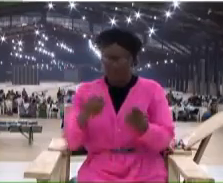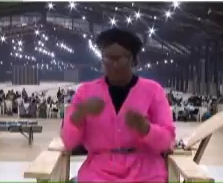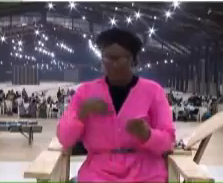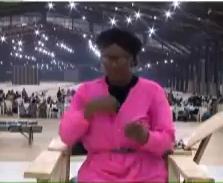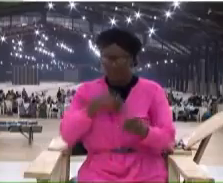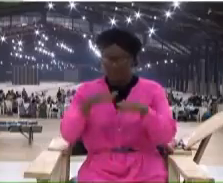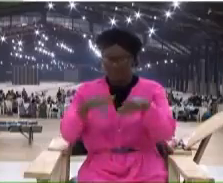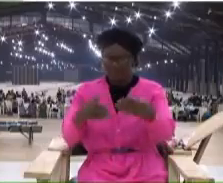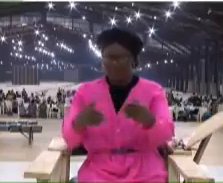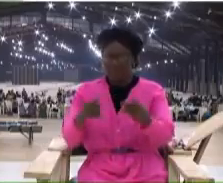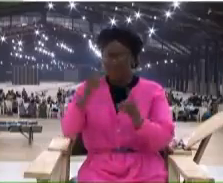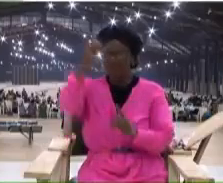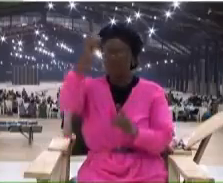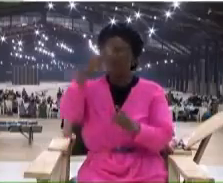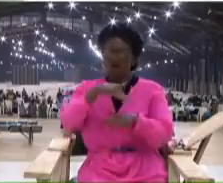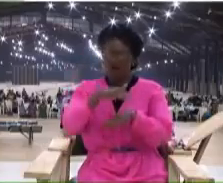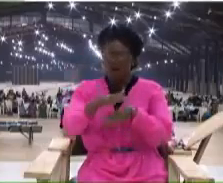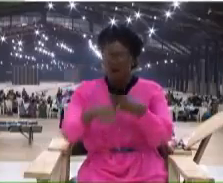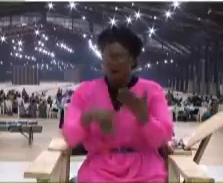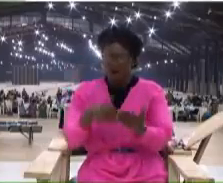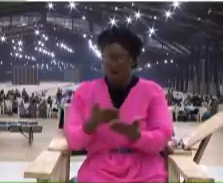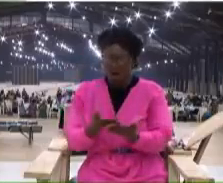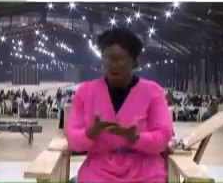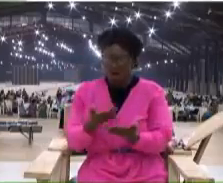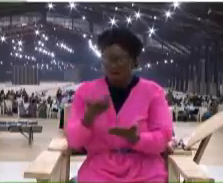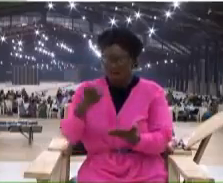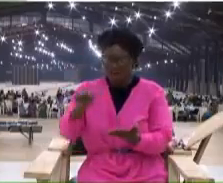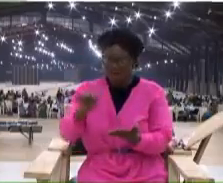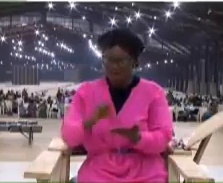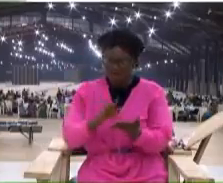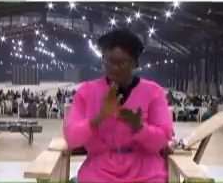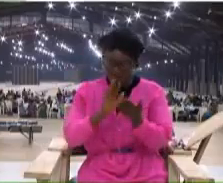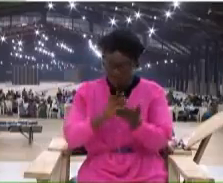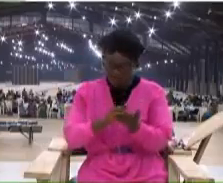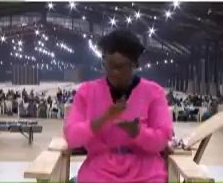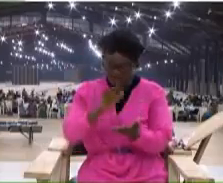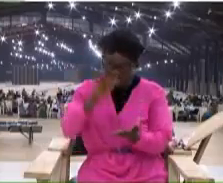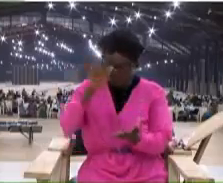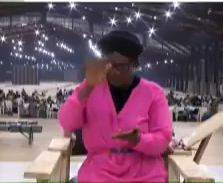Savior. We give you all the